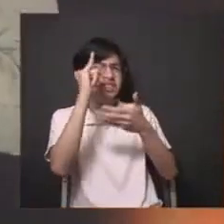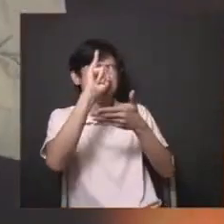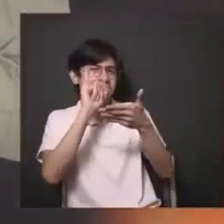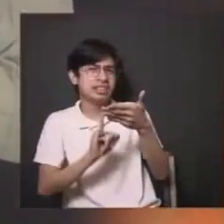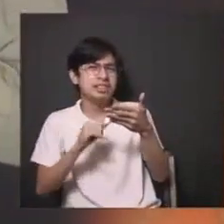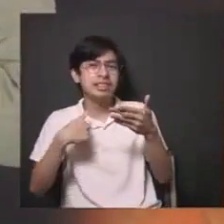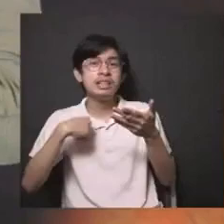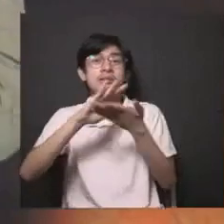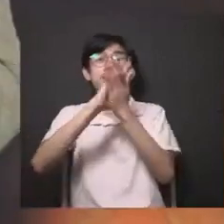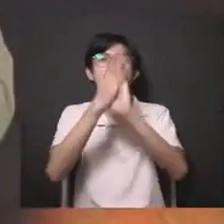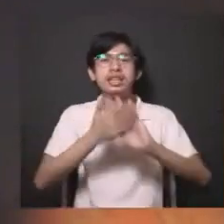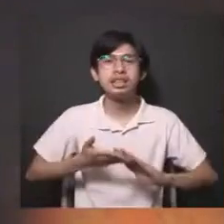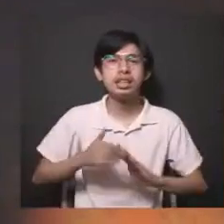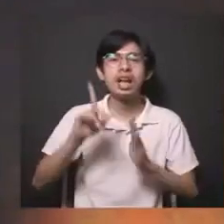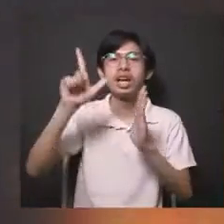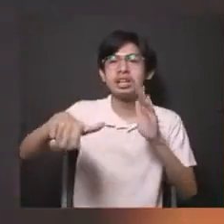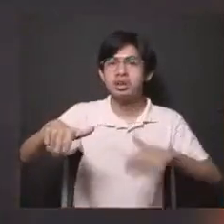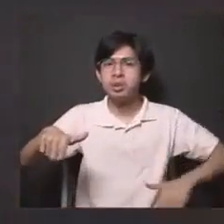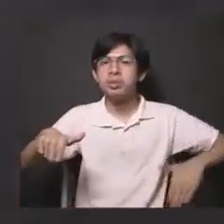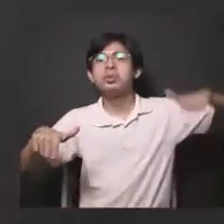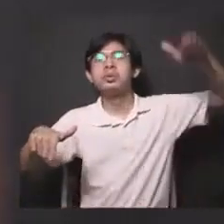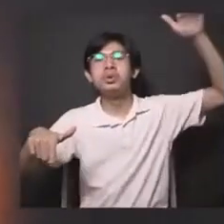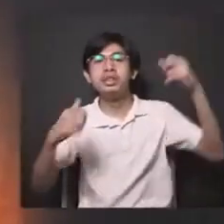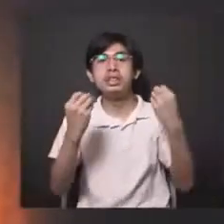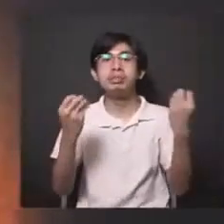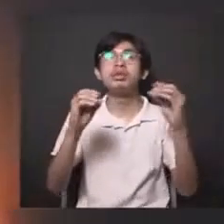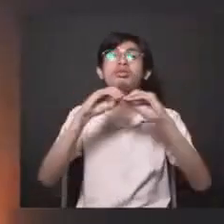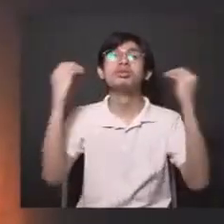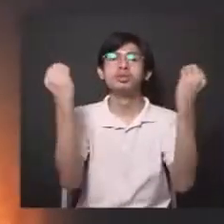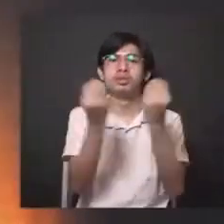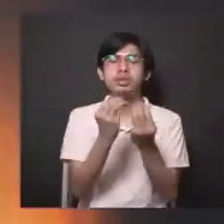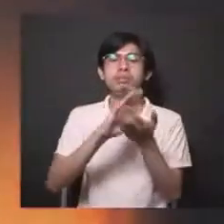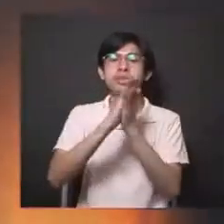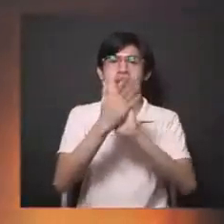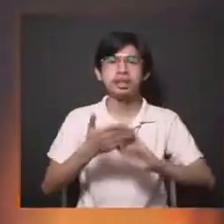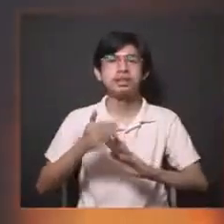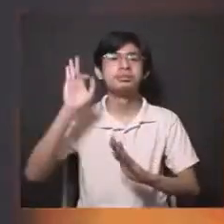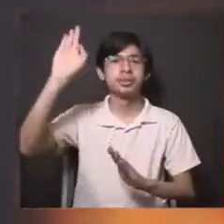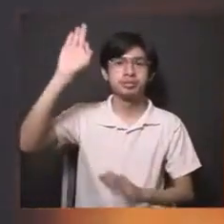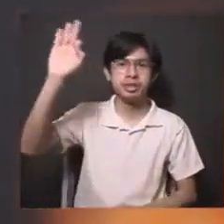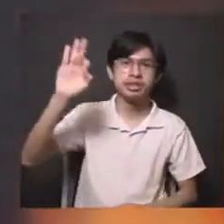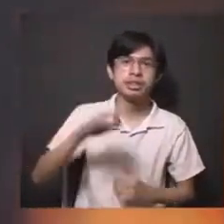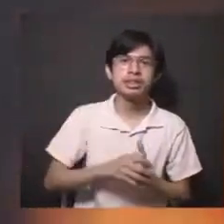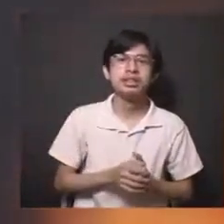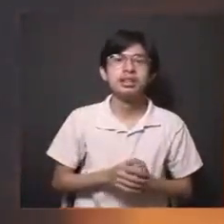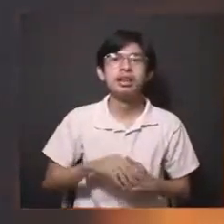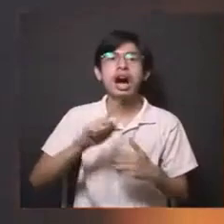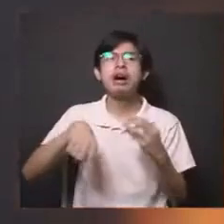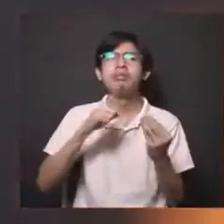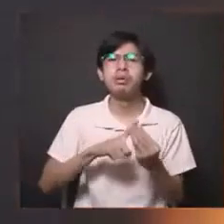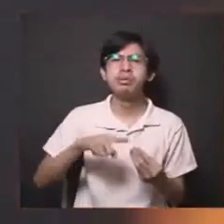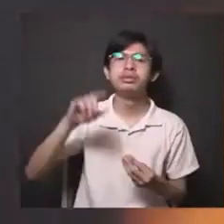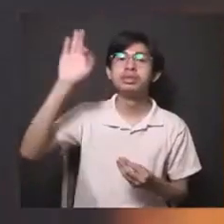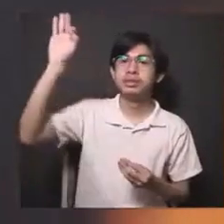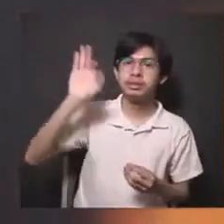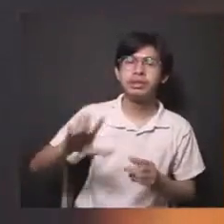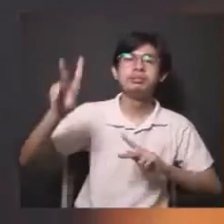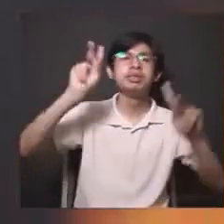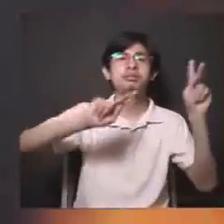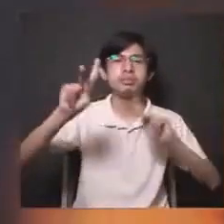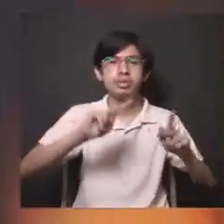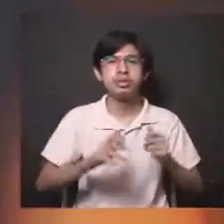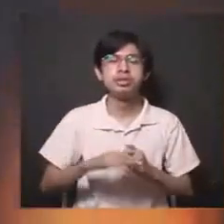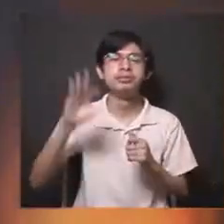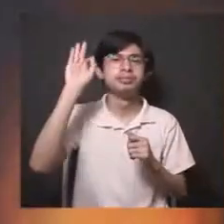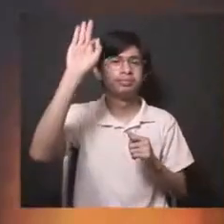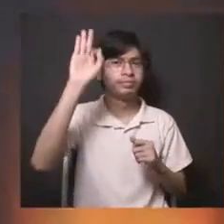many organizations and would be a preacher speaking to crowds? Somebody who does not like crowds would be